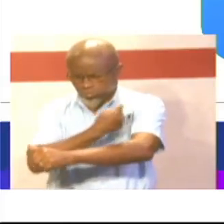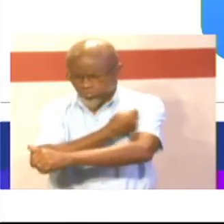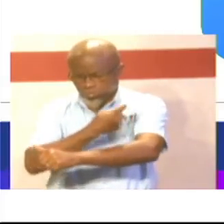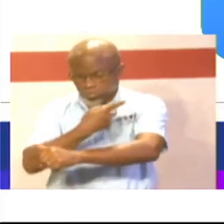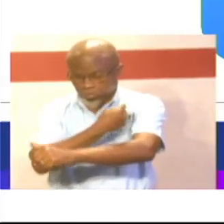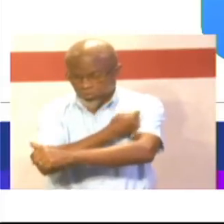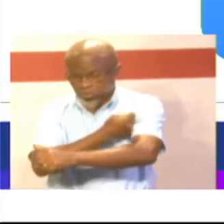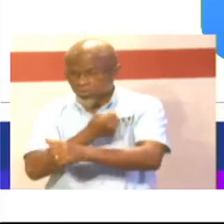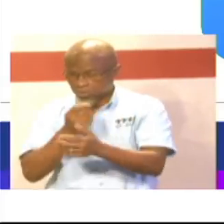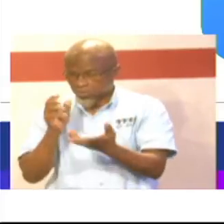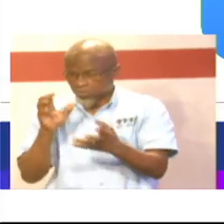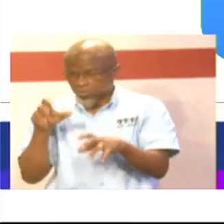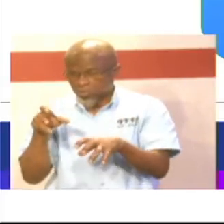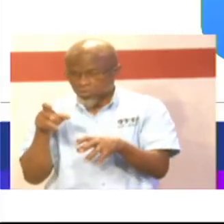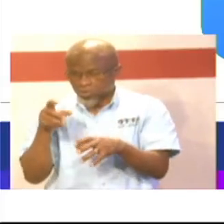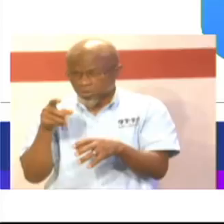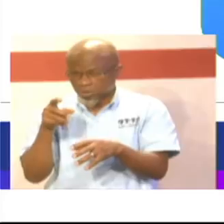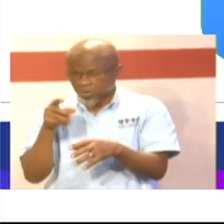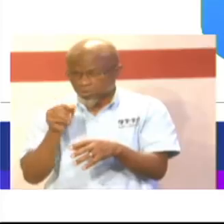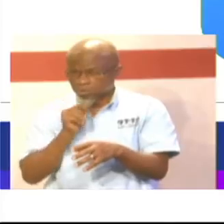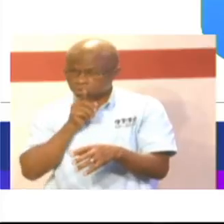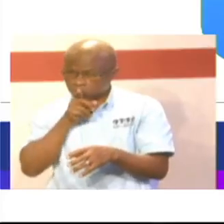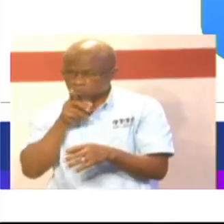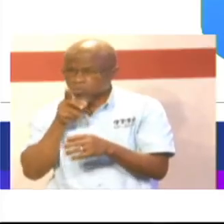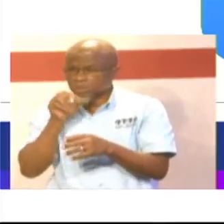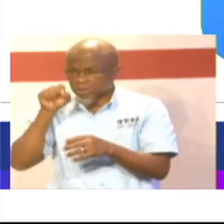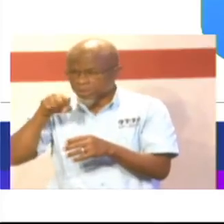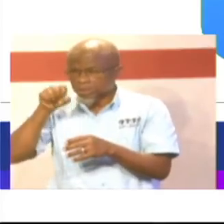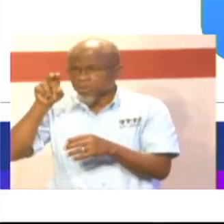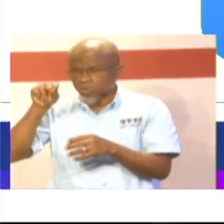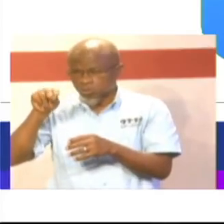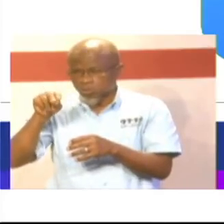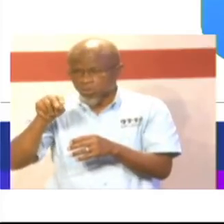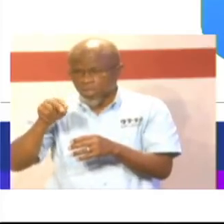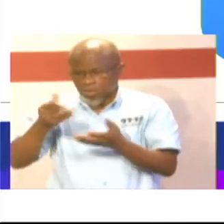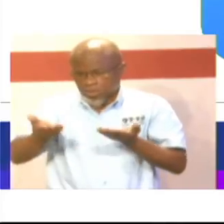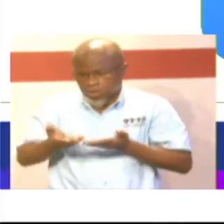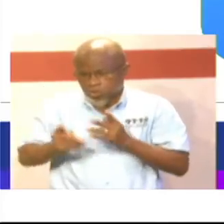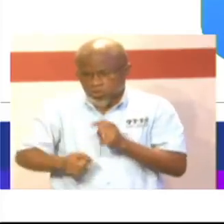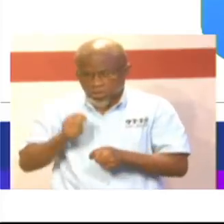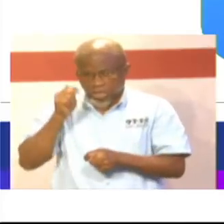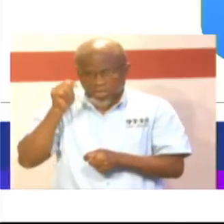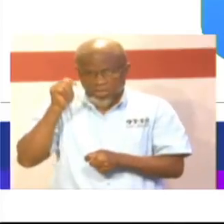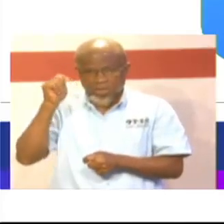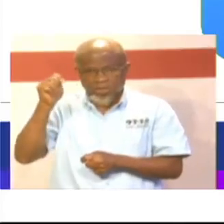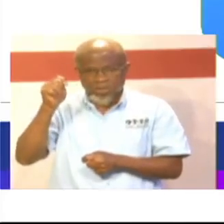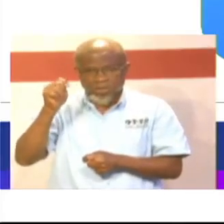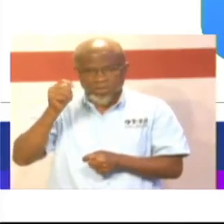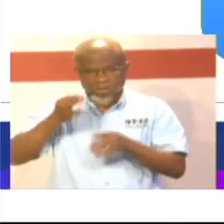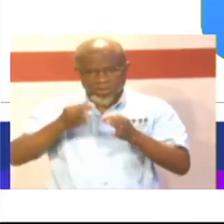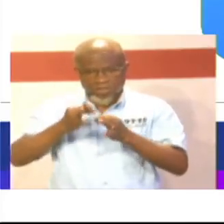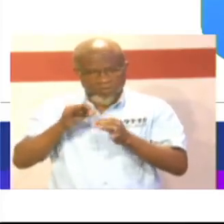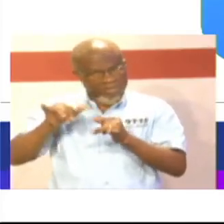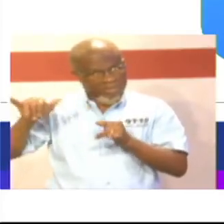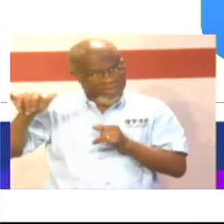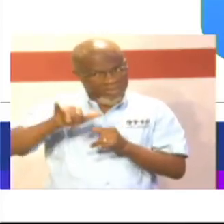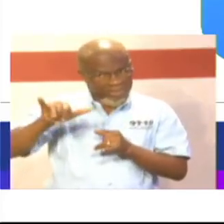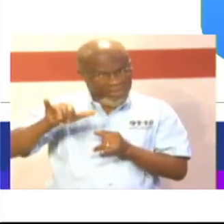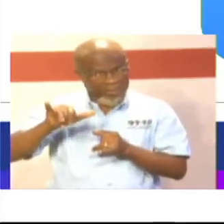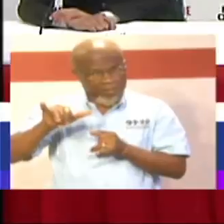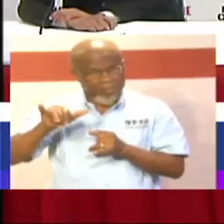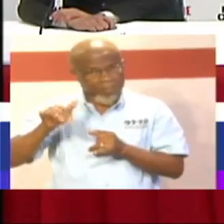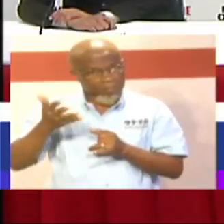or clarify this statement? And if so, what is the position here in Trinidad and Tobago? Okay, could you just repeat